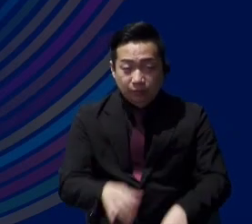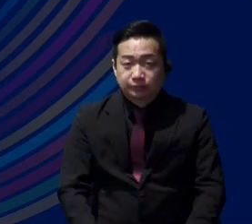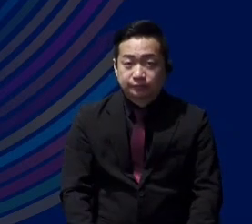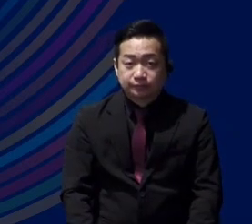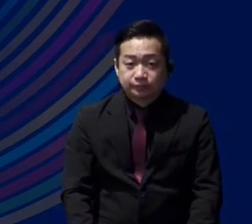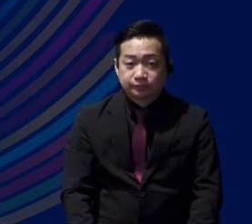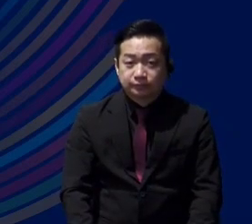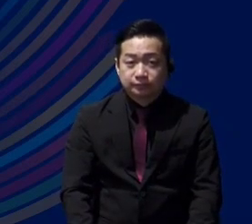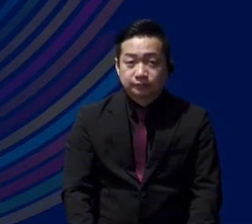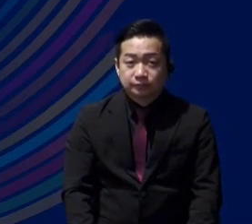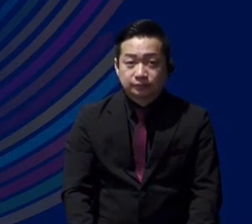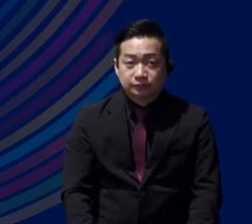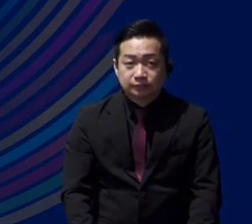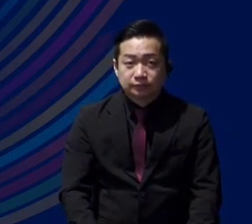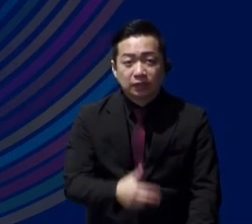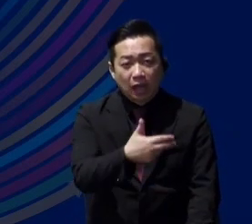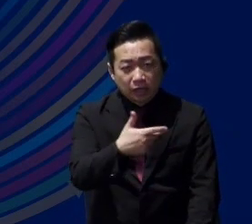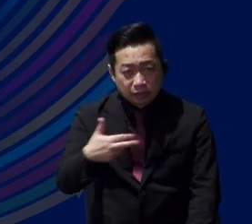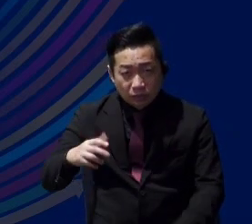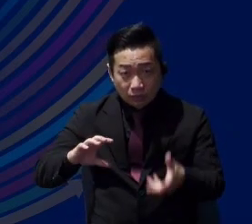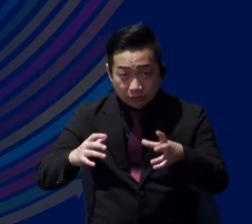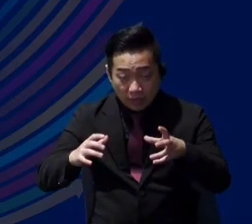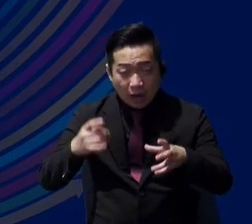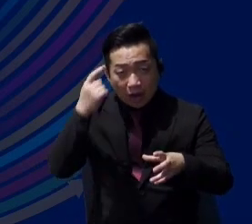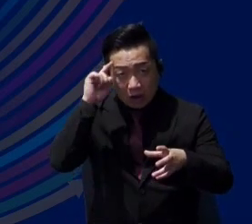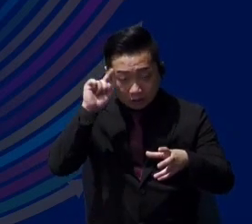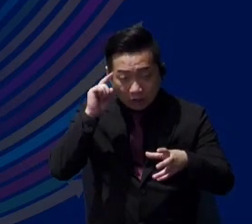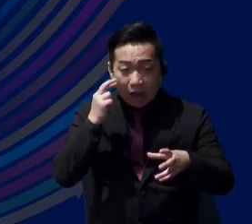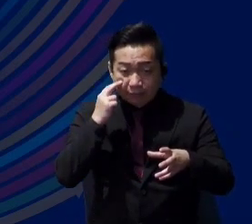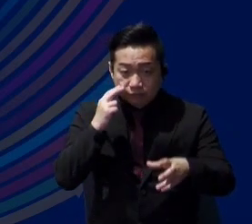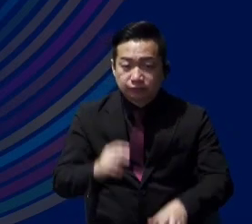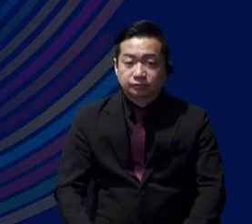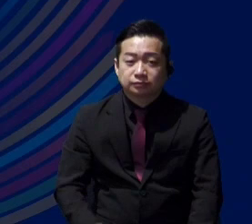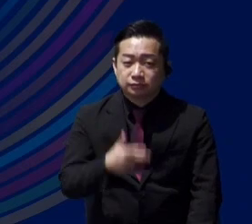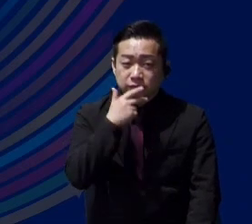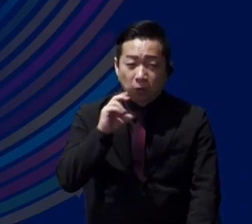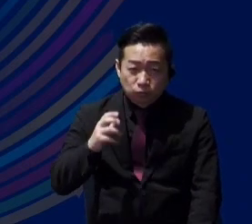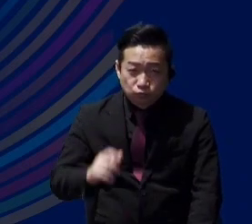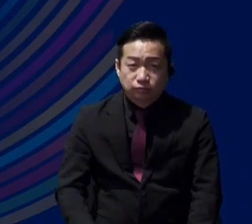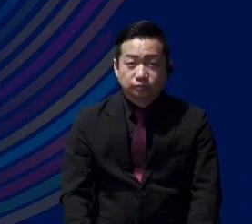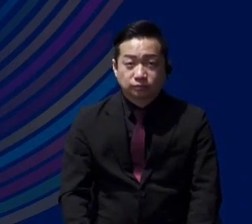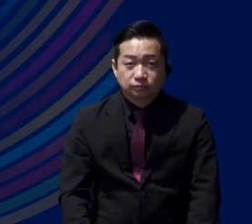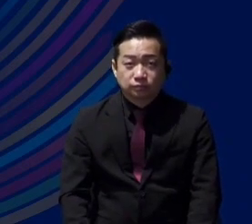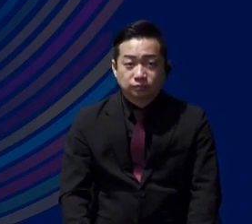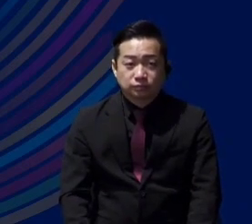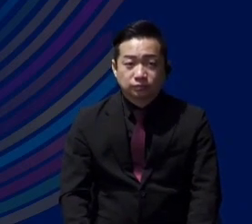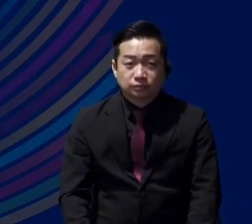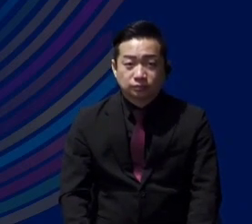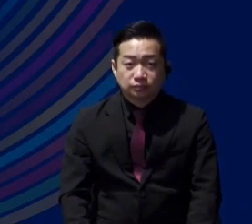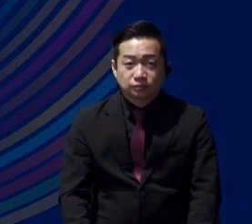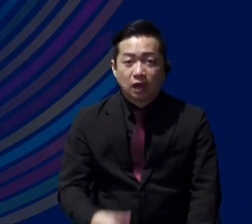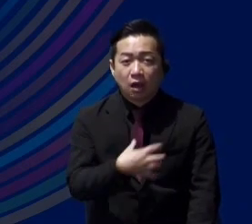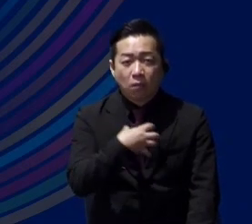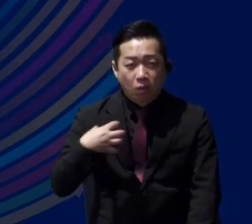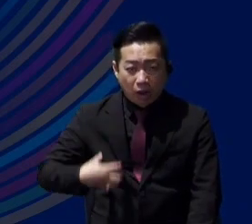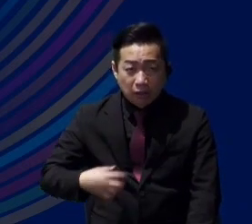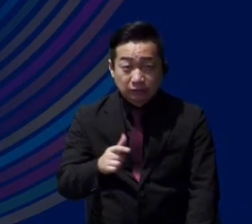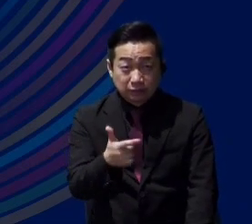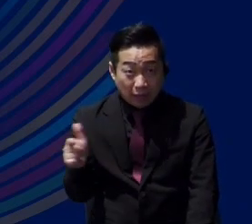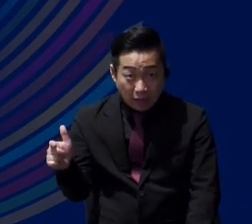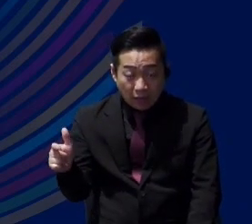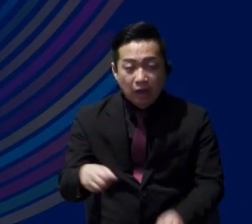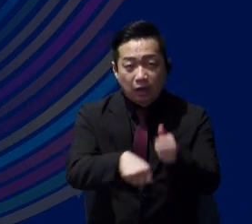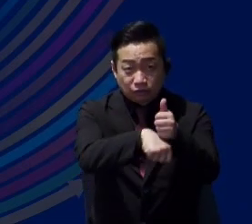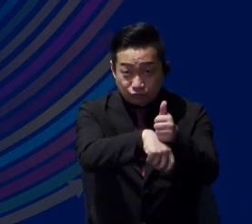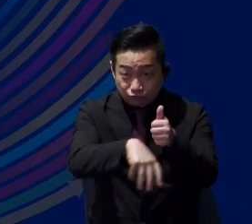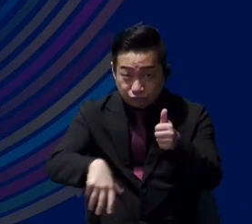Russia, US, UK, Poland, many countries, we calculate